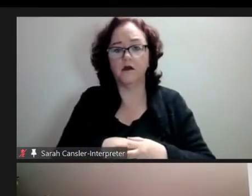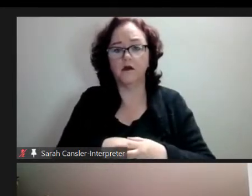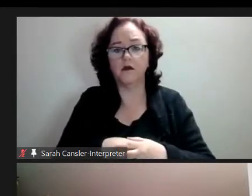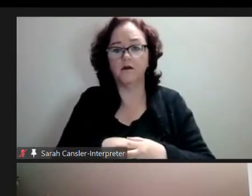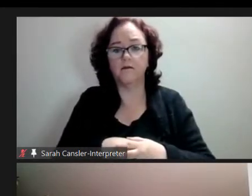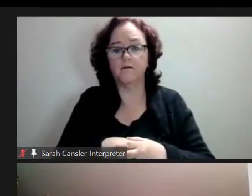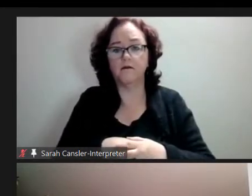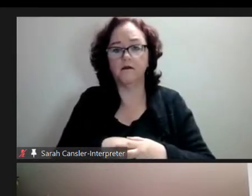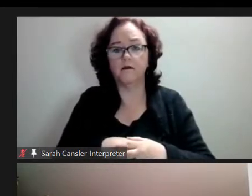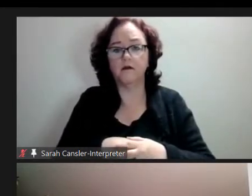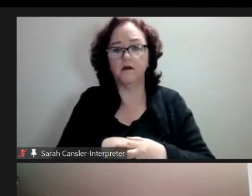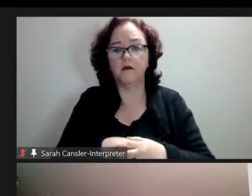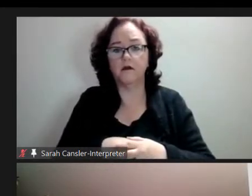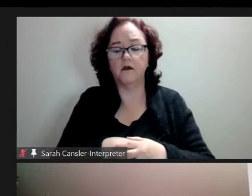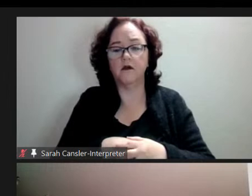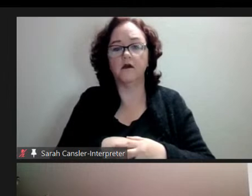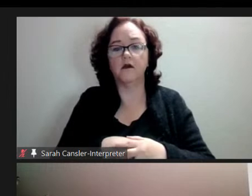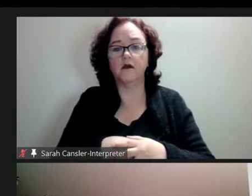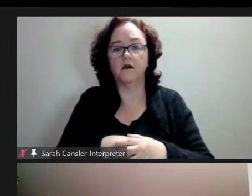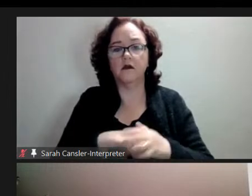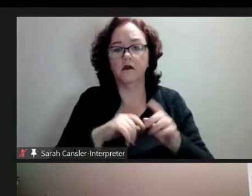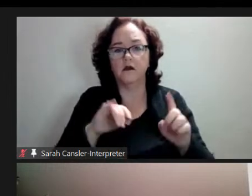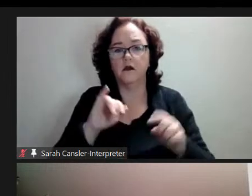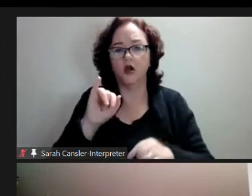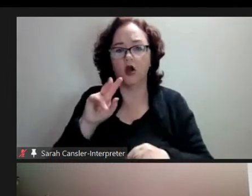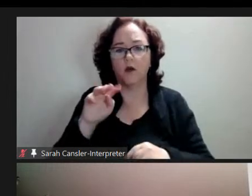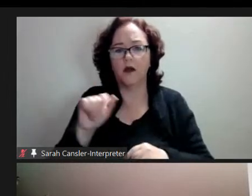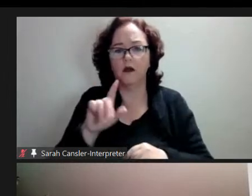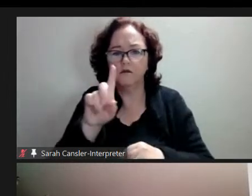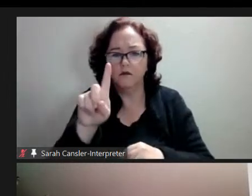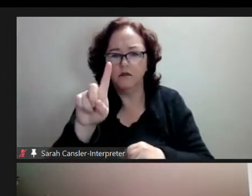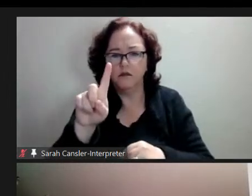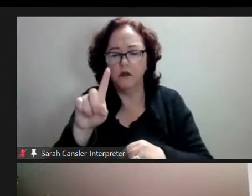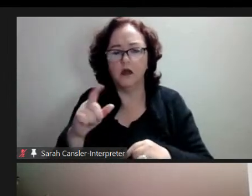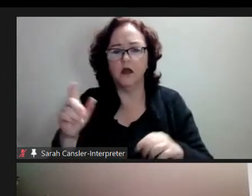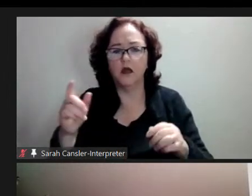Yeah, let me just share screen.